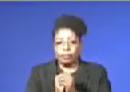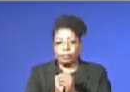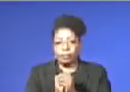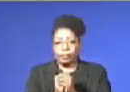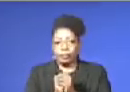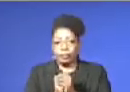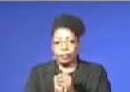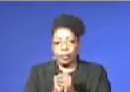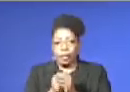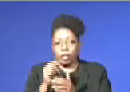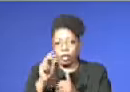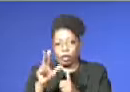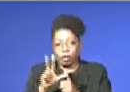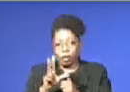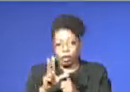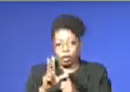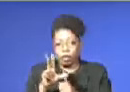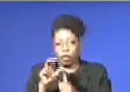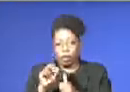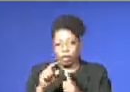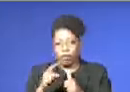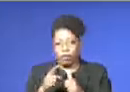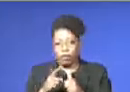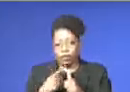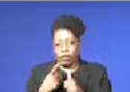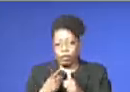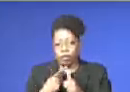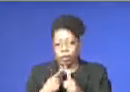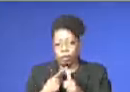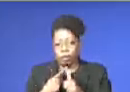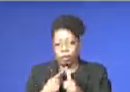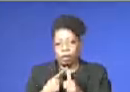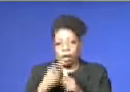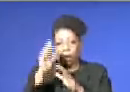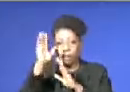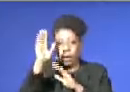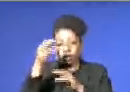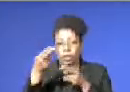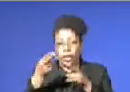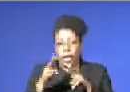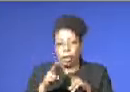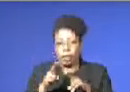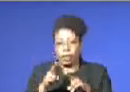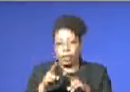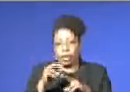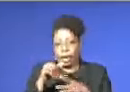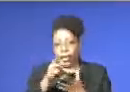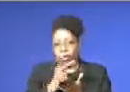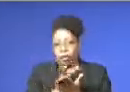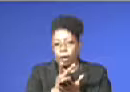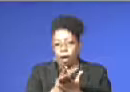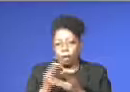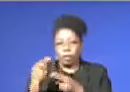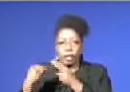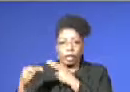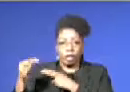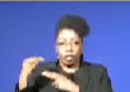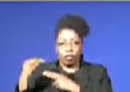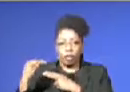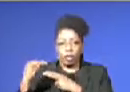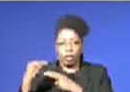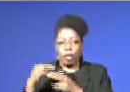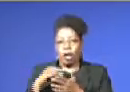of the 31st annual North Long Island Basketball Jamboree currently taking place at Miller Park about the history of